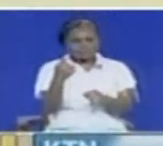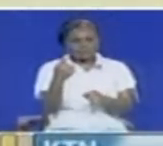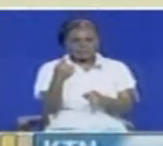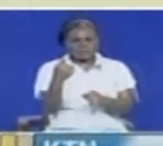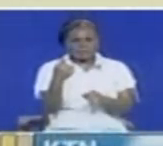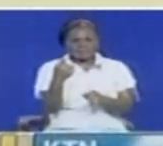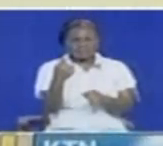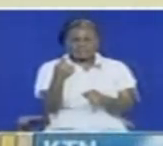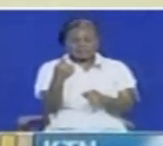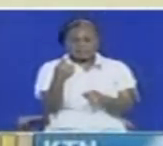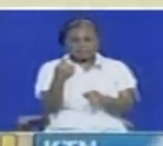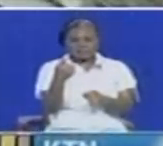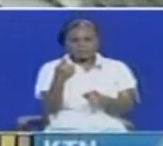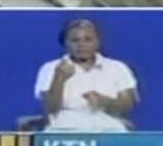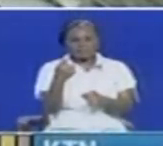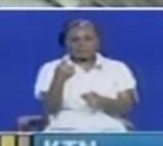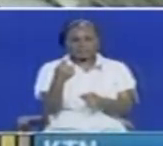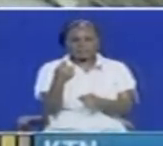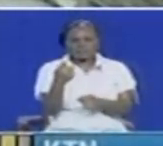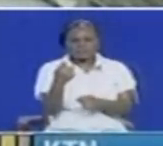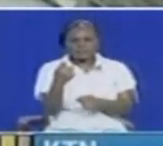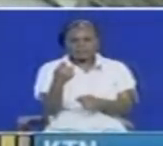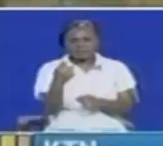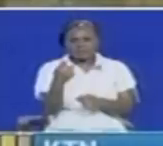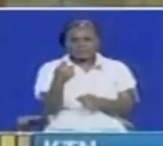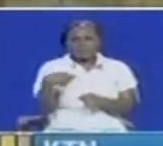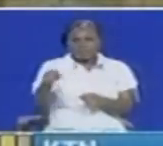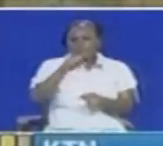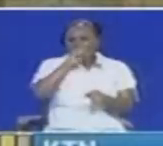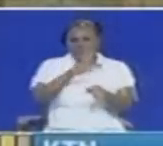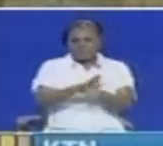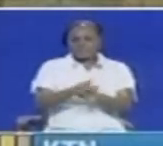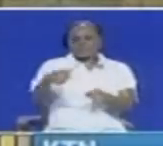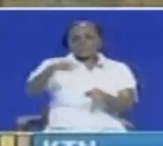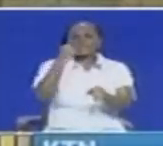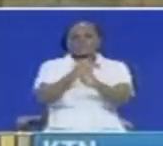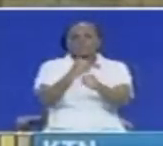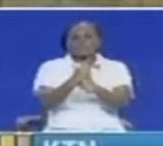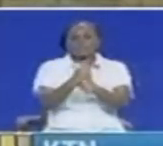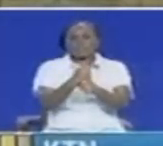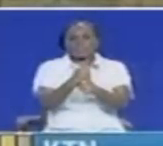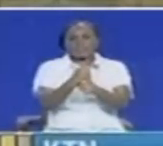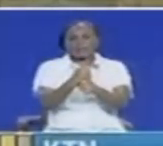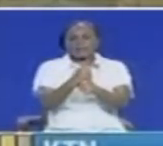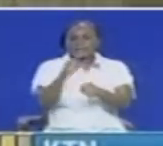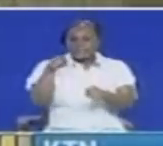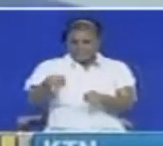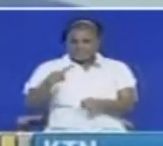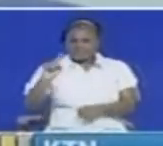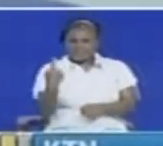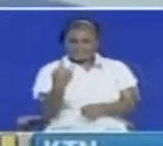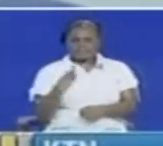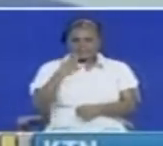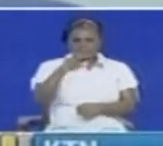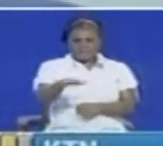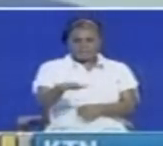we start this work that we promised that we are going to do. This is the first step,